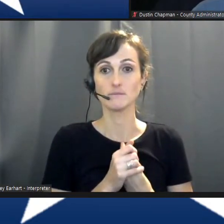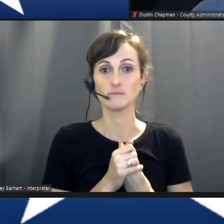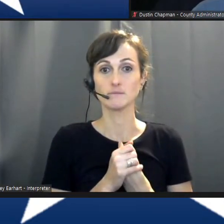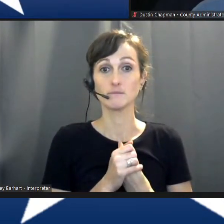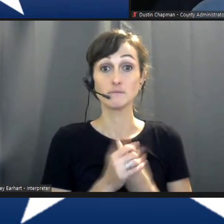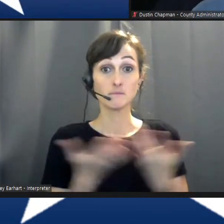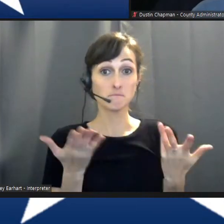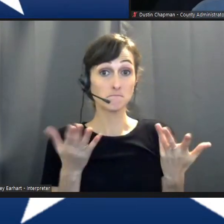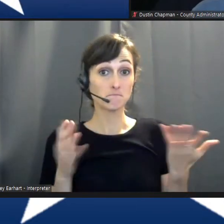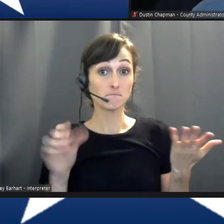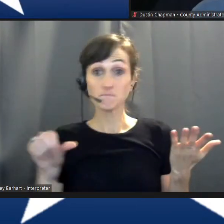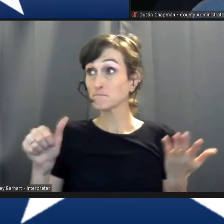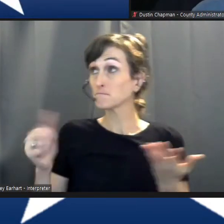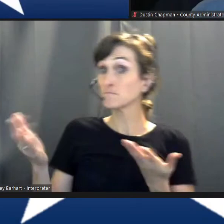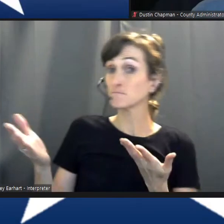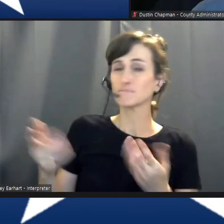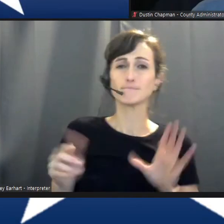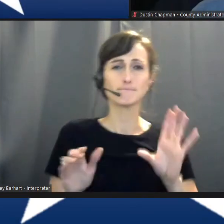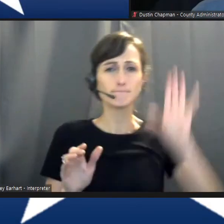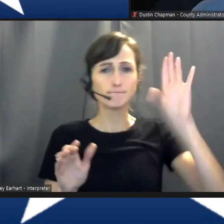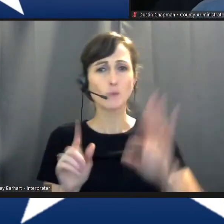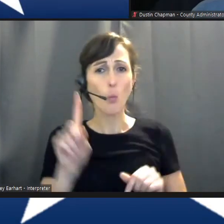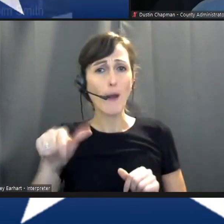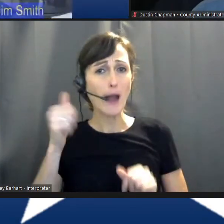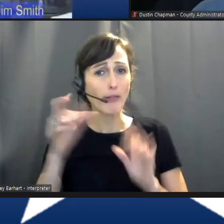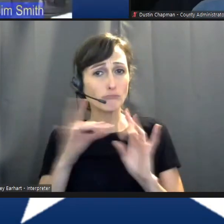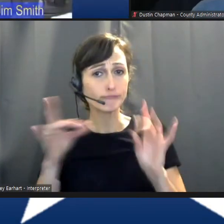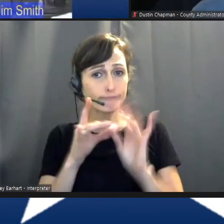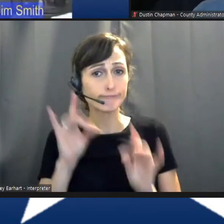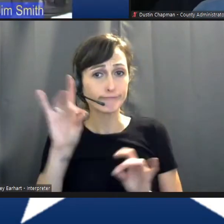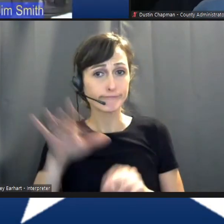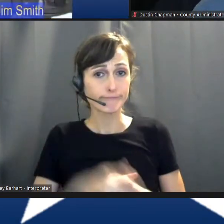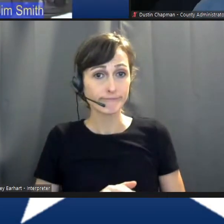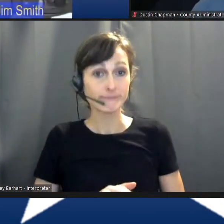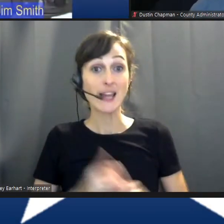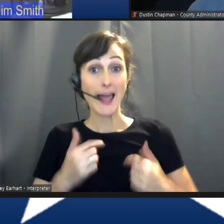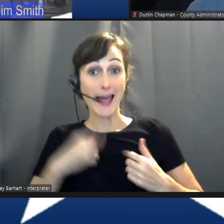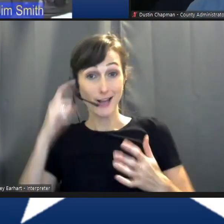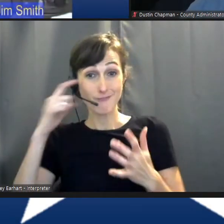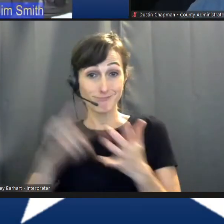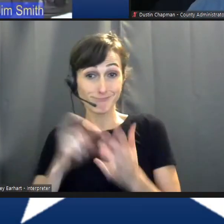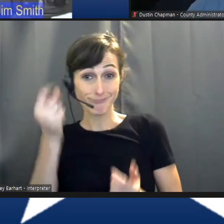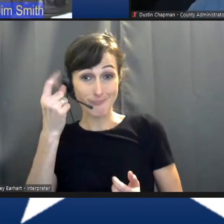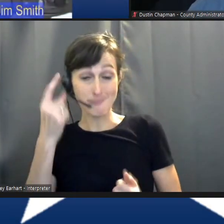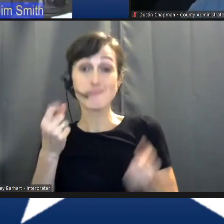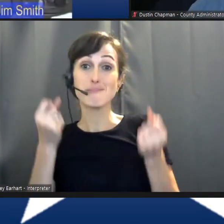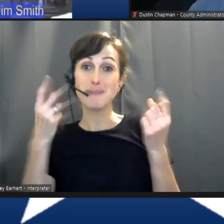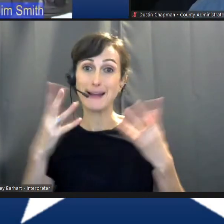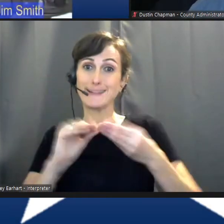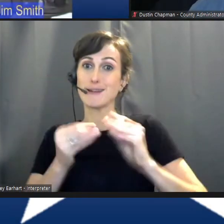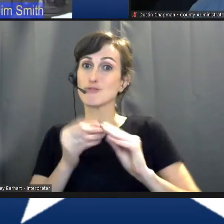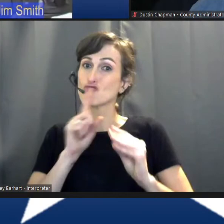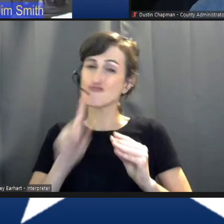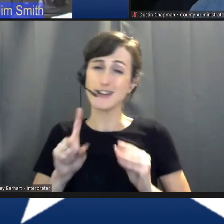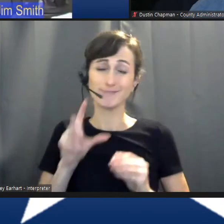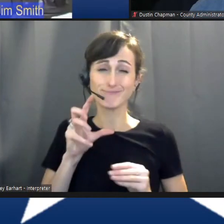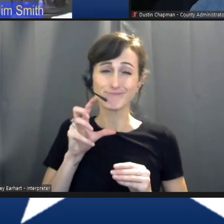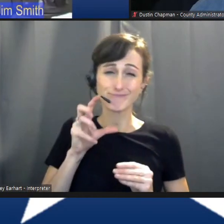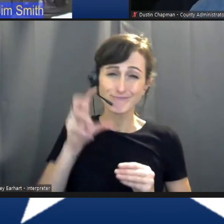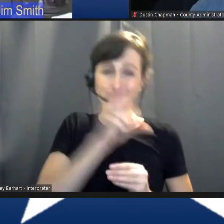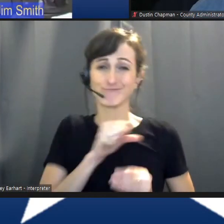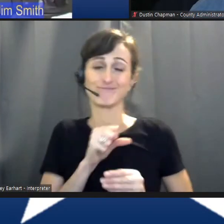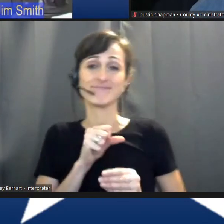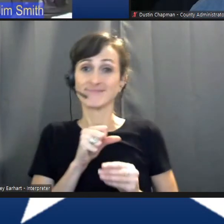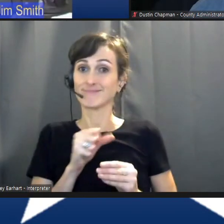Any other questions? Well, I want just one other statement, and I recognize that a lot of these numbers are very rough numbers that we put in here, and I understand